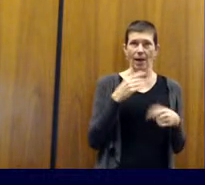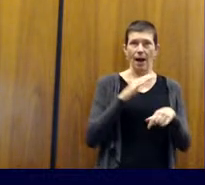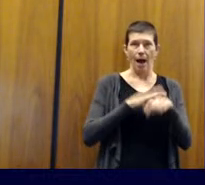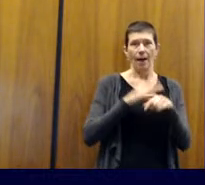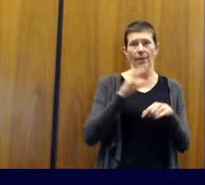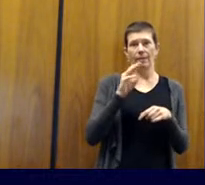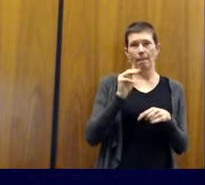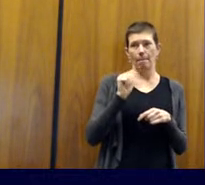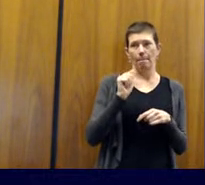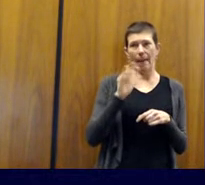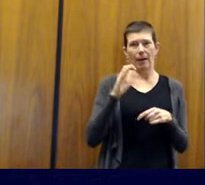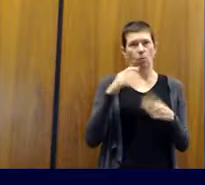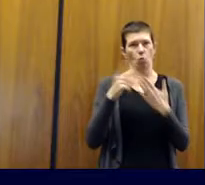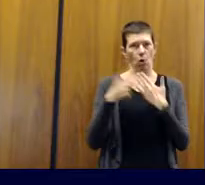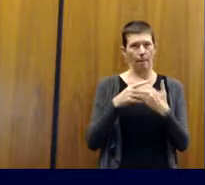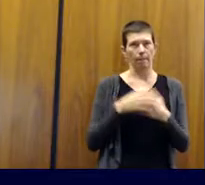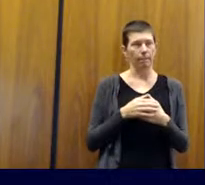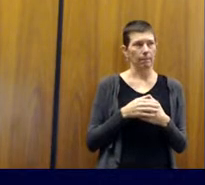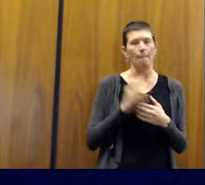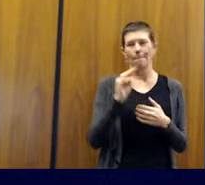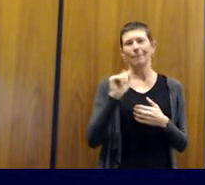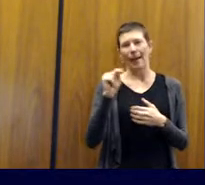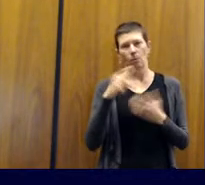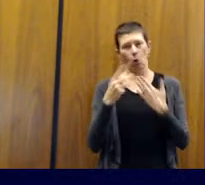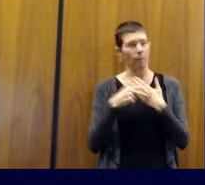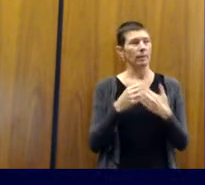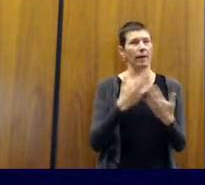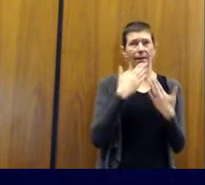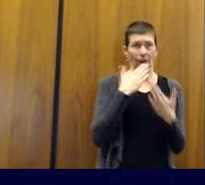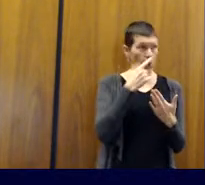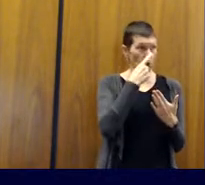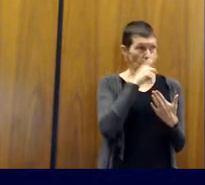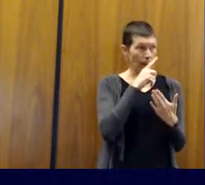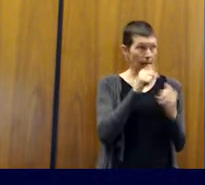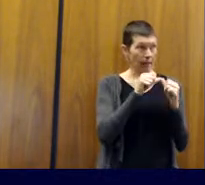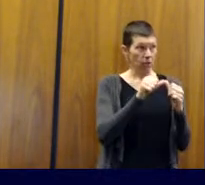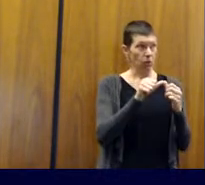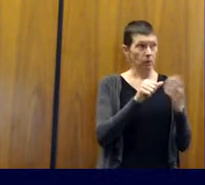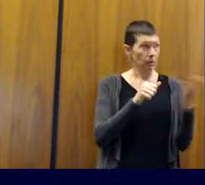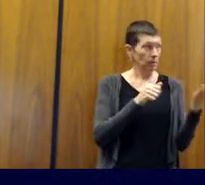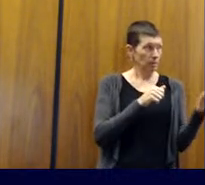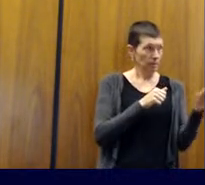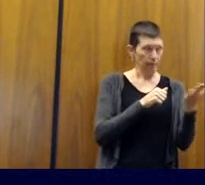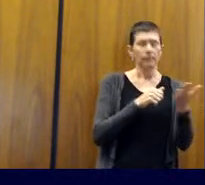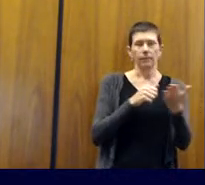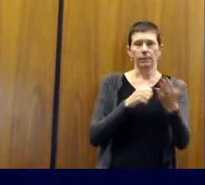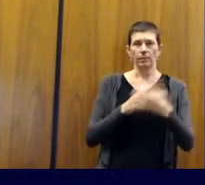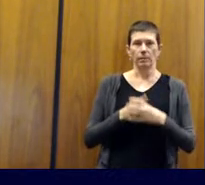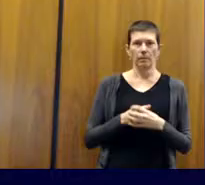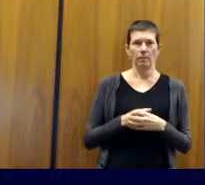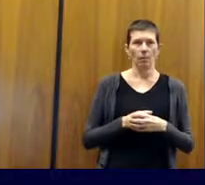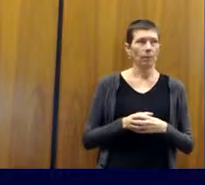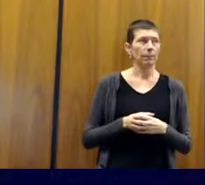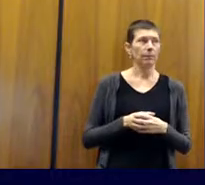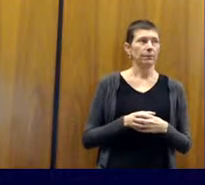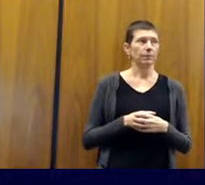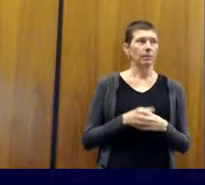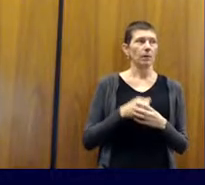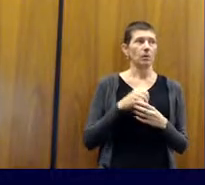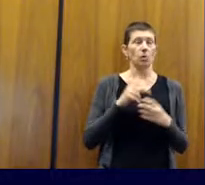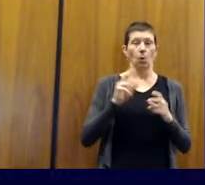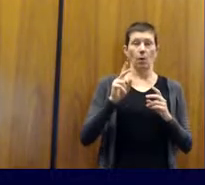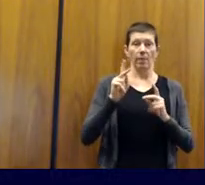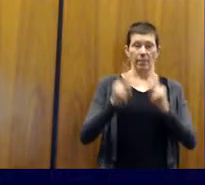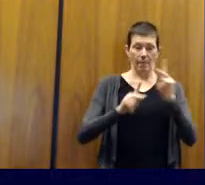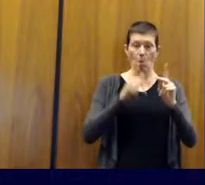program. Thank you, Captain. And if I may continue through you, Mr. Chair. So the folks that